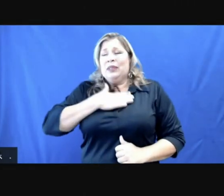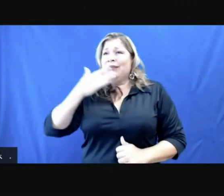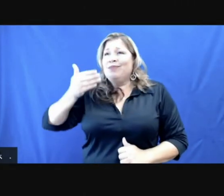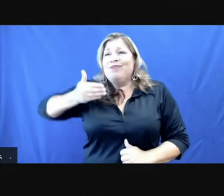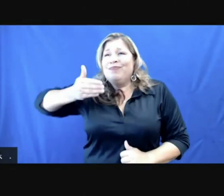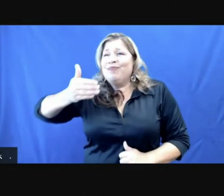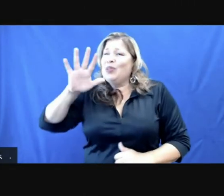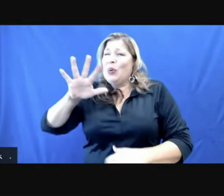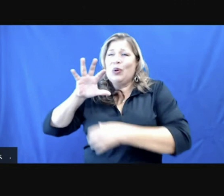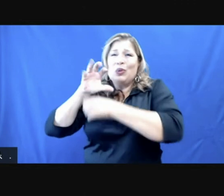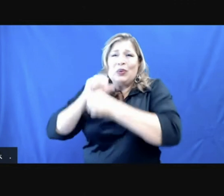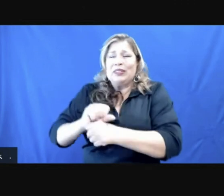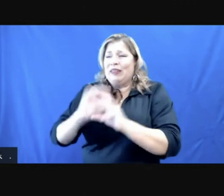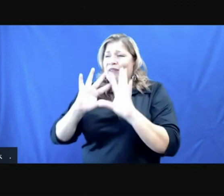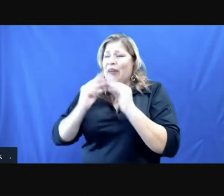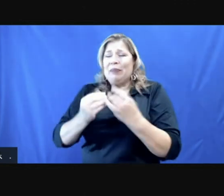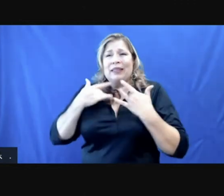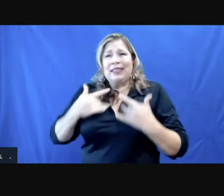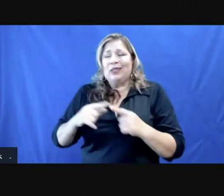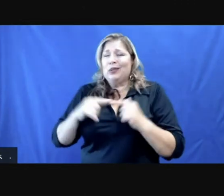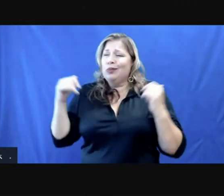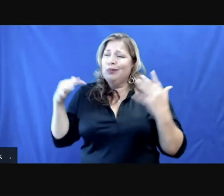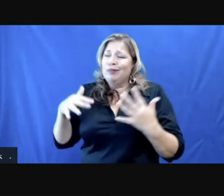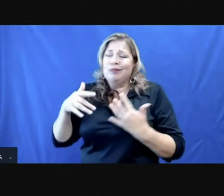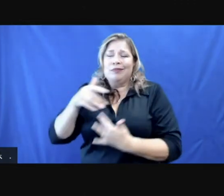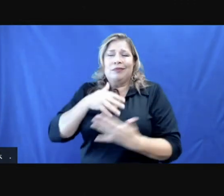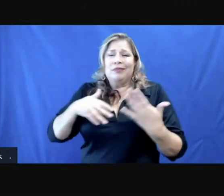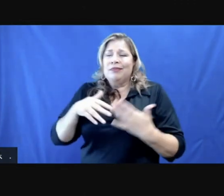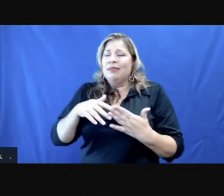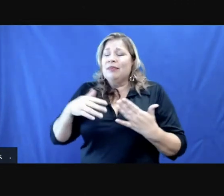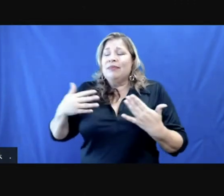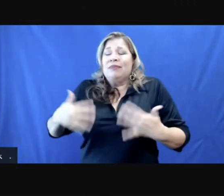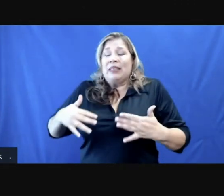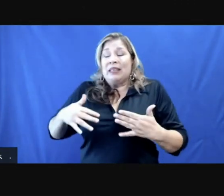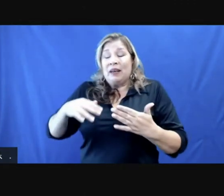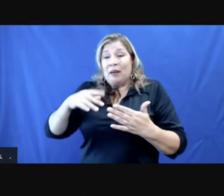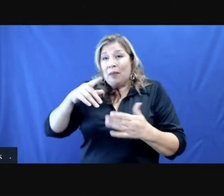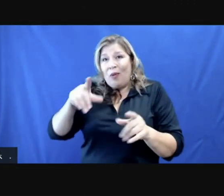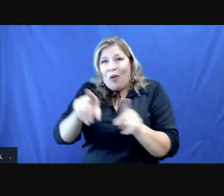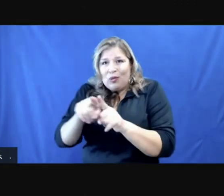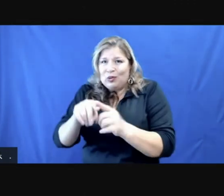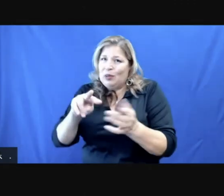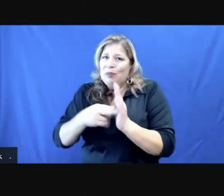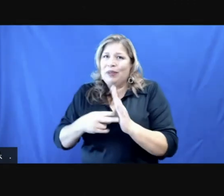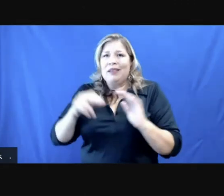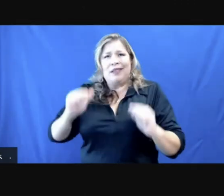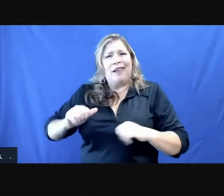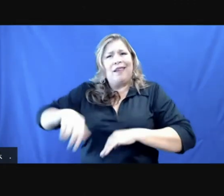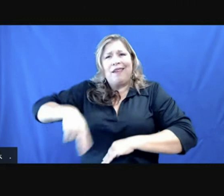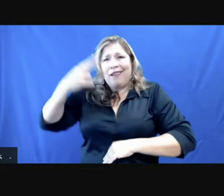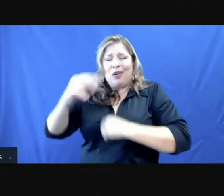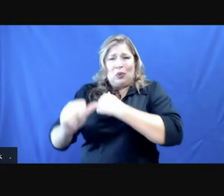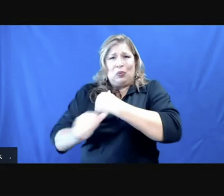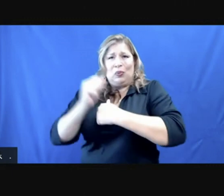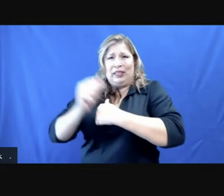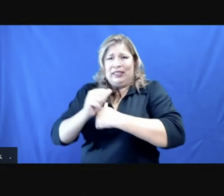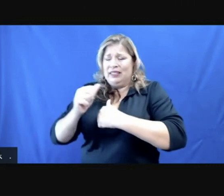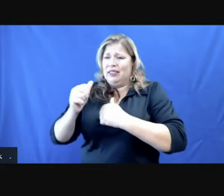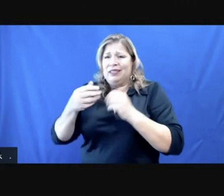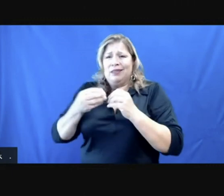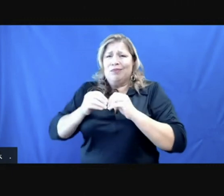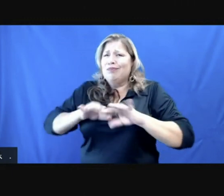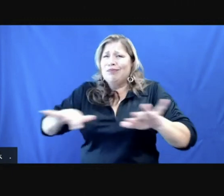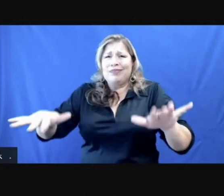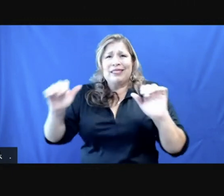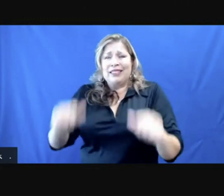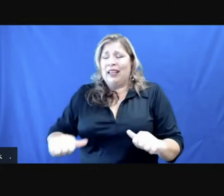those traditions where we get together makes them some of the highest risk settings. And if we don't follow some of the guidelines, all of the guidelines,